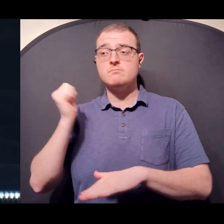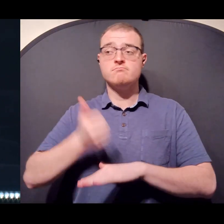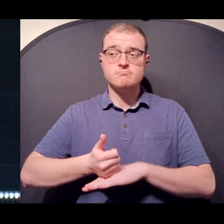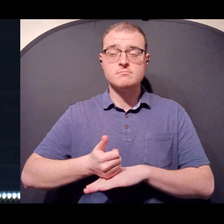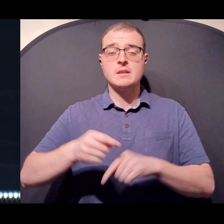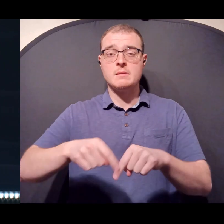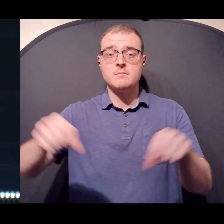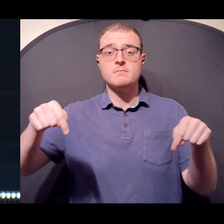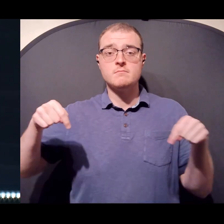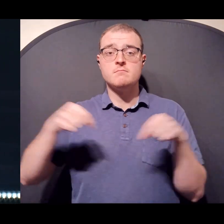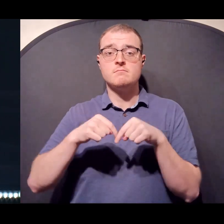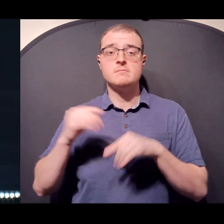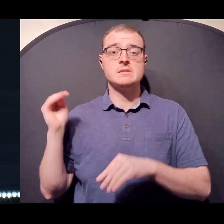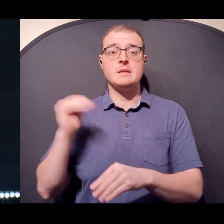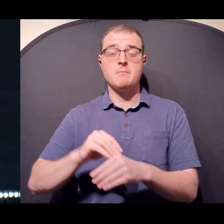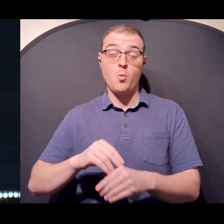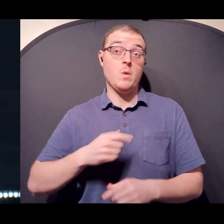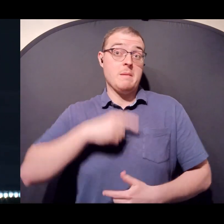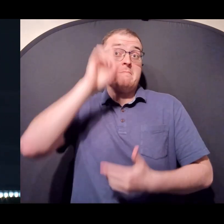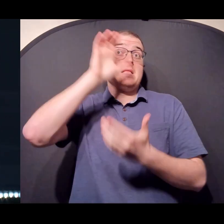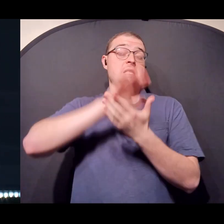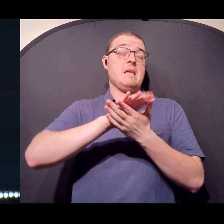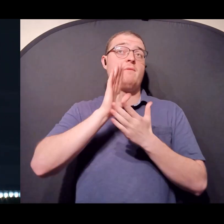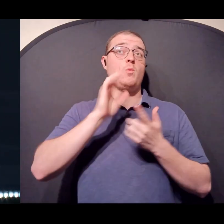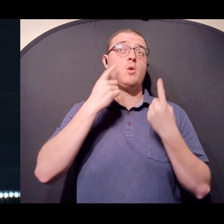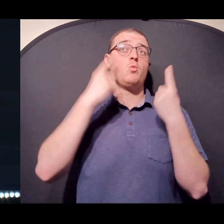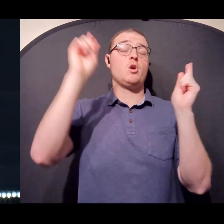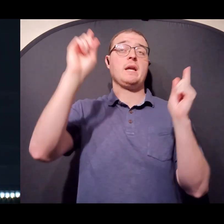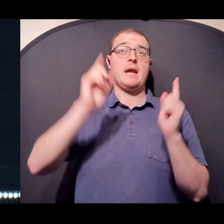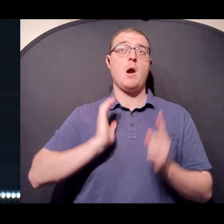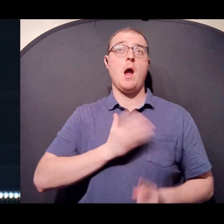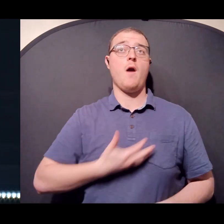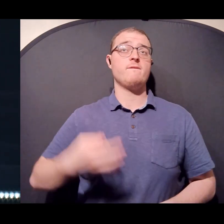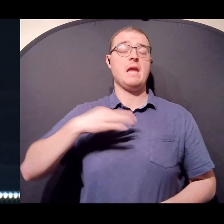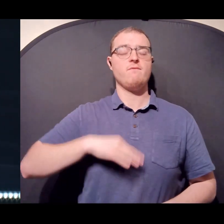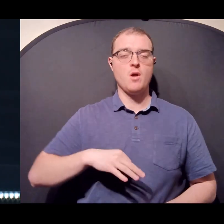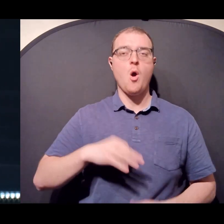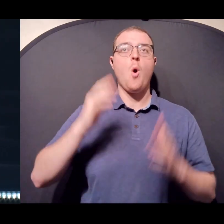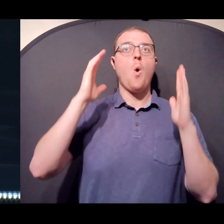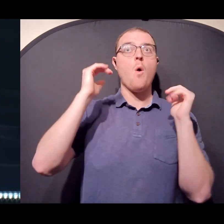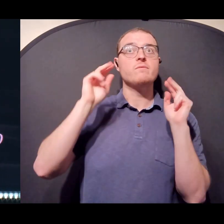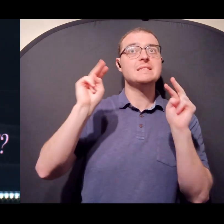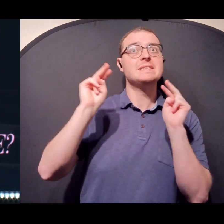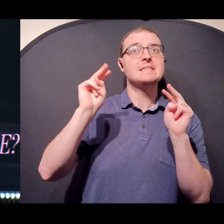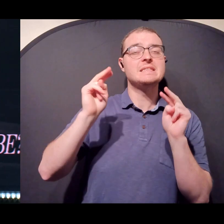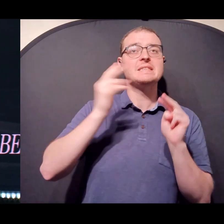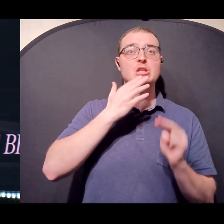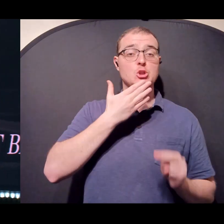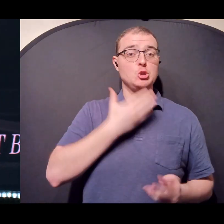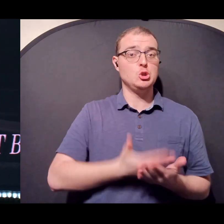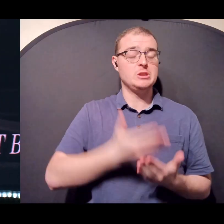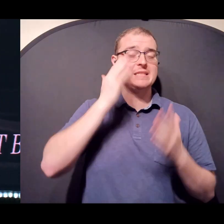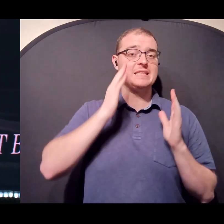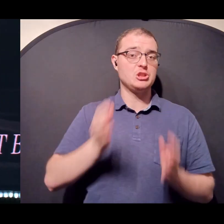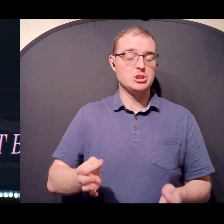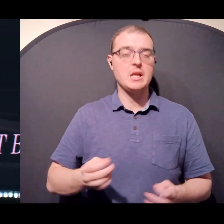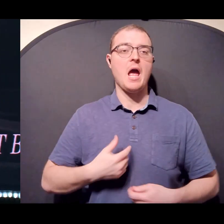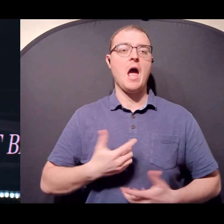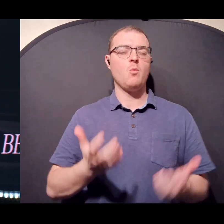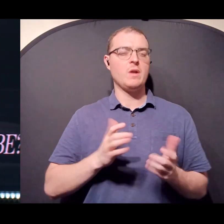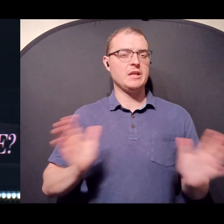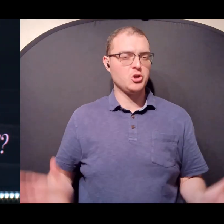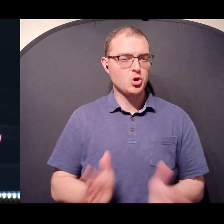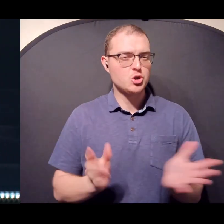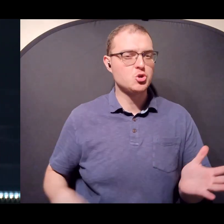just believe, we're trusting, we're believing that this is gonna work out in our favor. Like, we made a good decision. And if I can